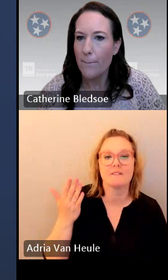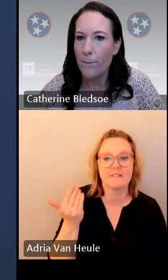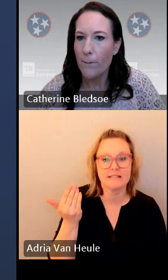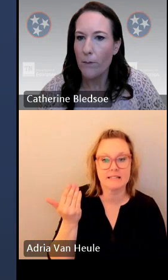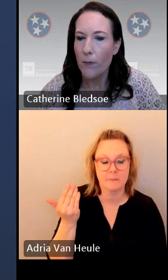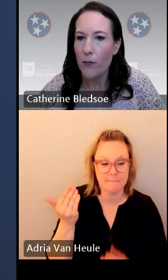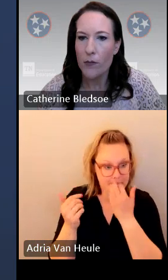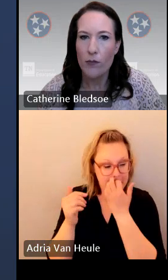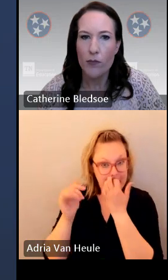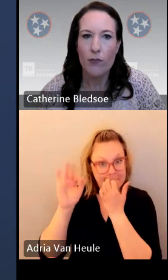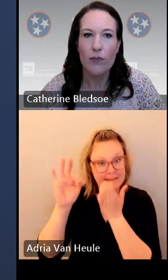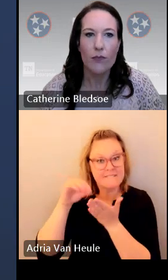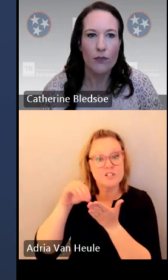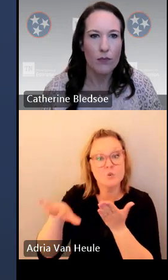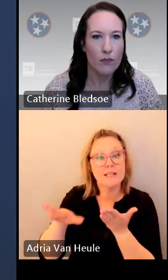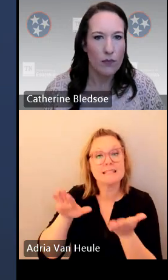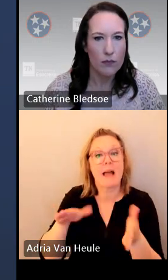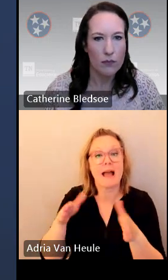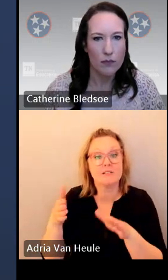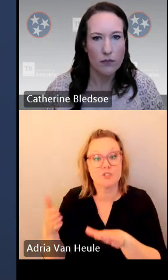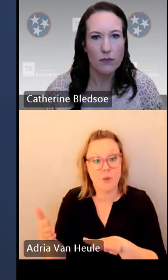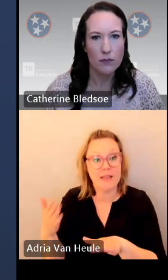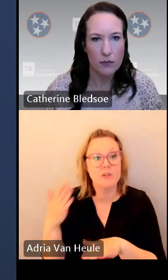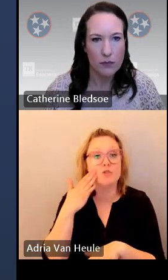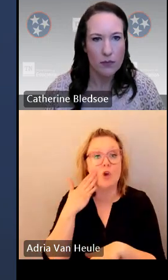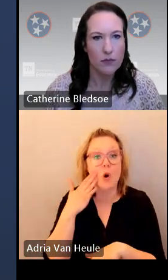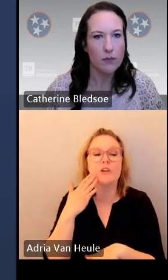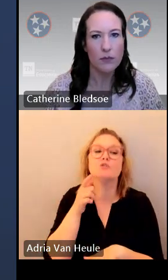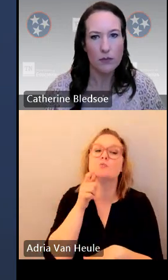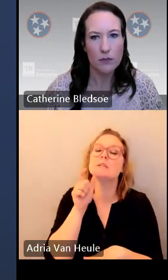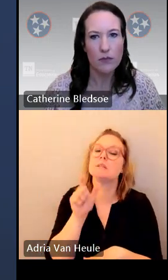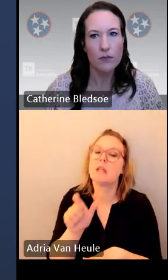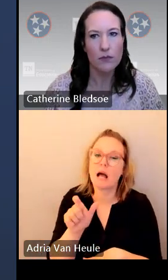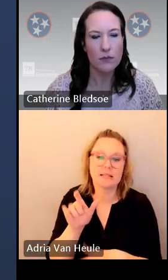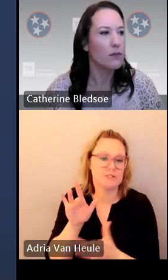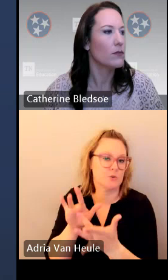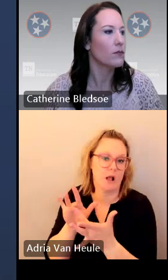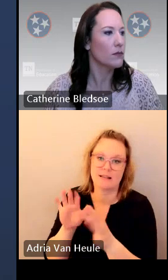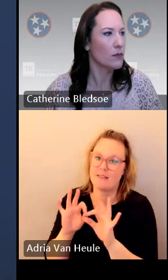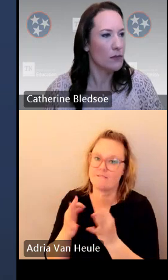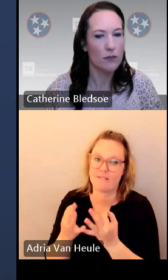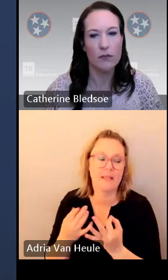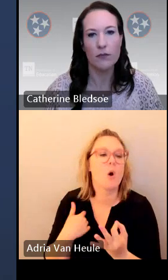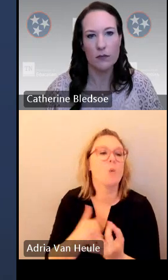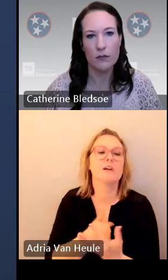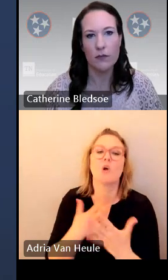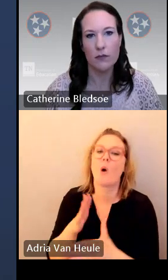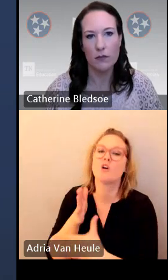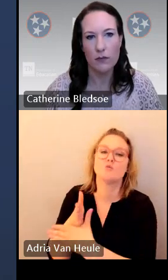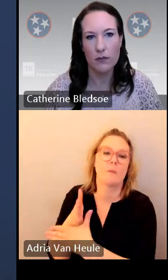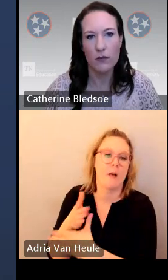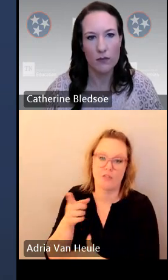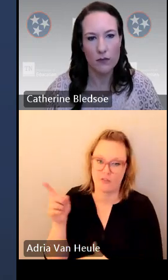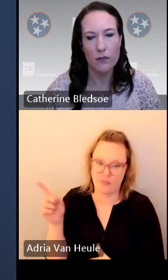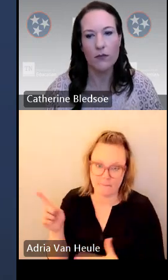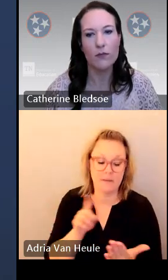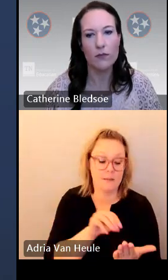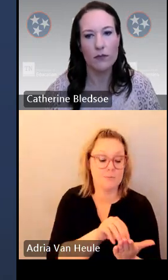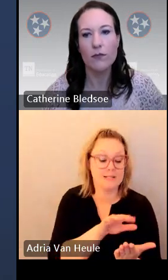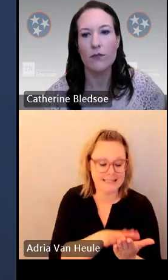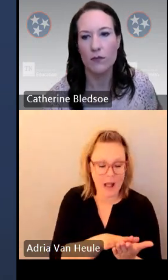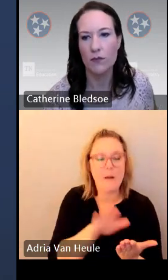has passed away and you know that, you do not need to contact the family. Again, we're not trying to bother families, so you can note that in the log